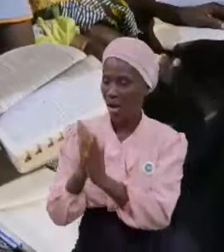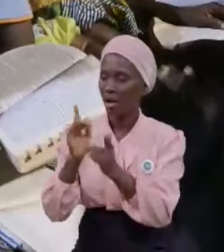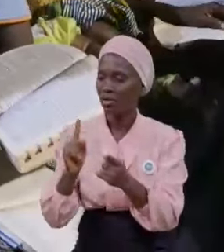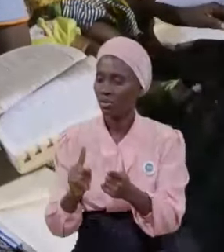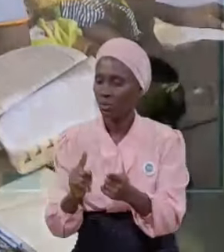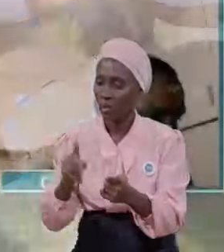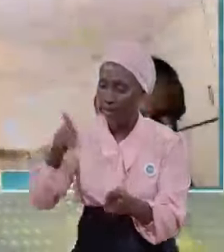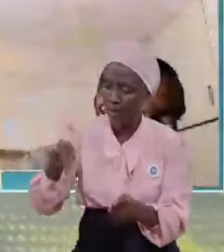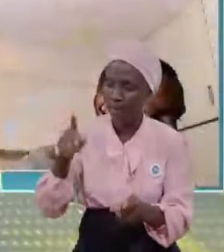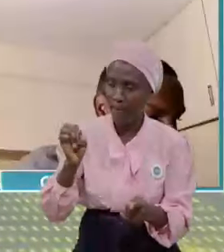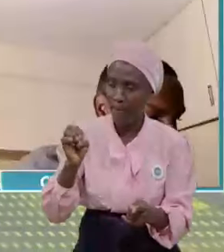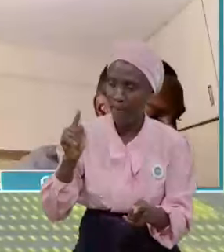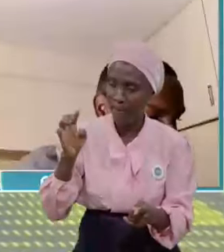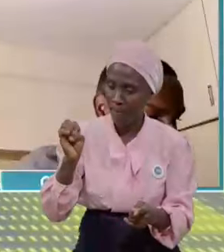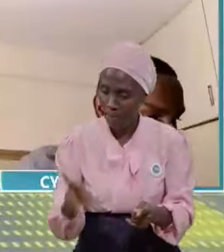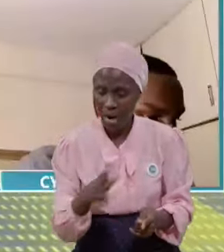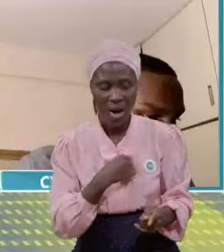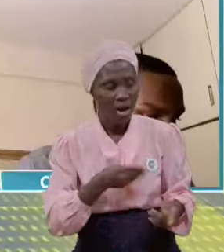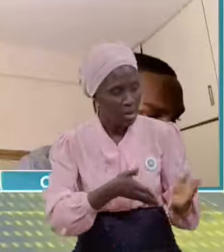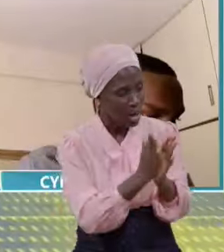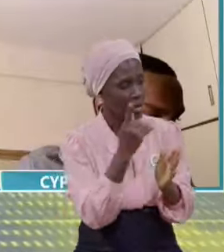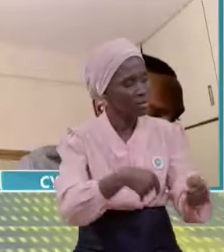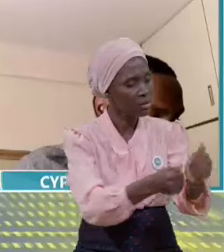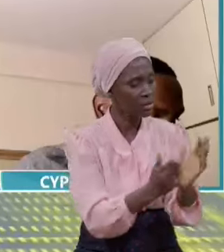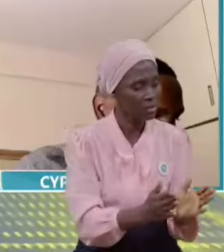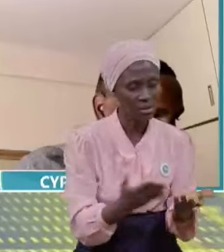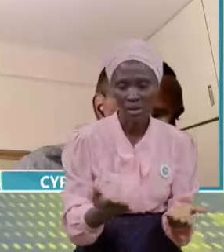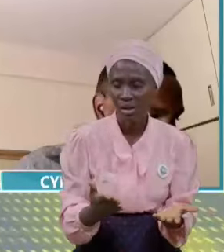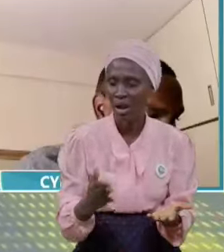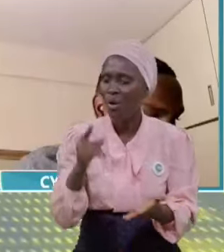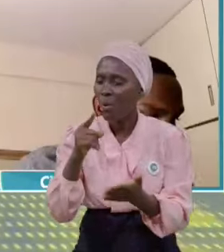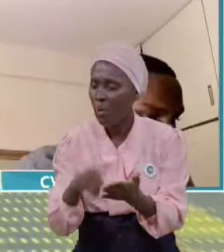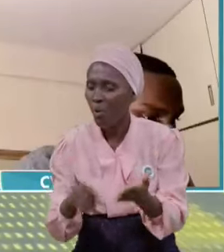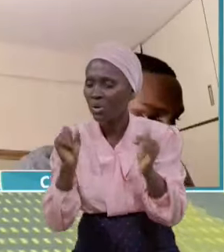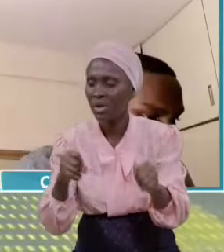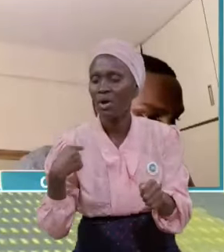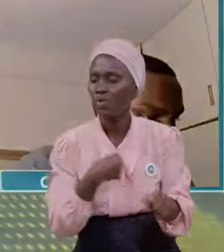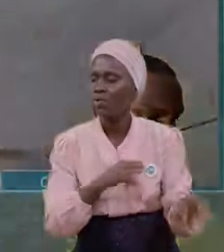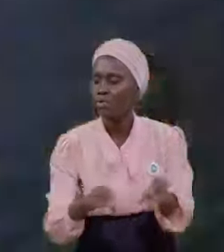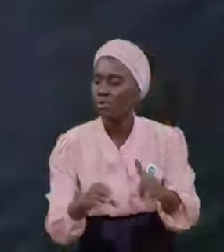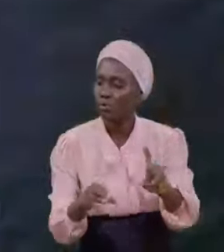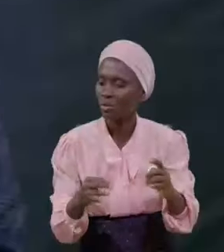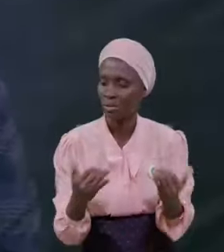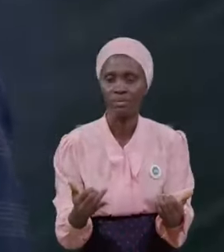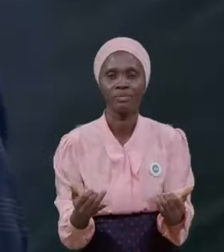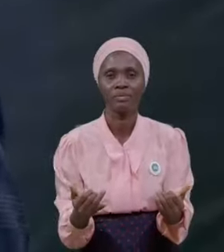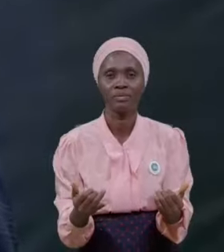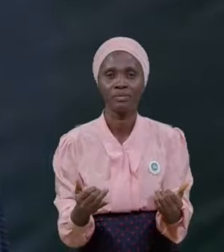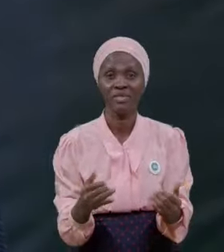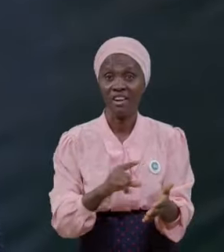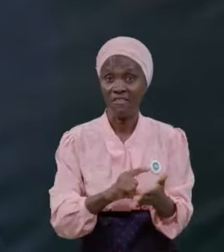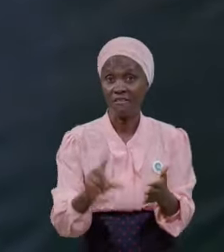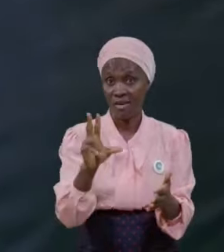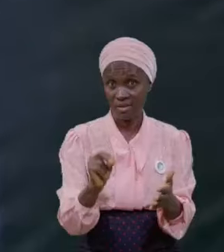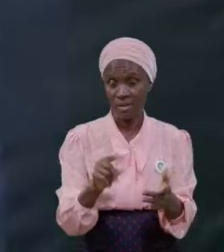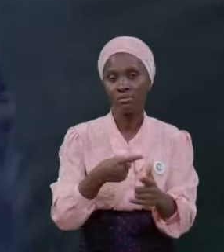brethren, what shall we do? Look at verse 38. In verse 38, then Peter said unto them,